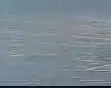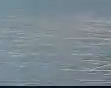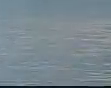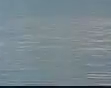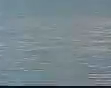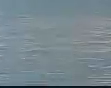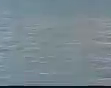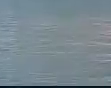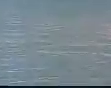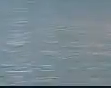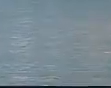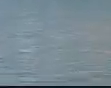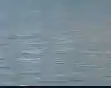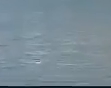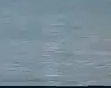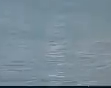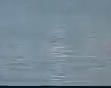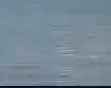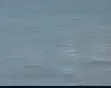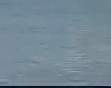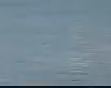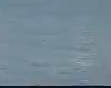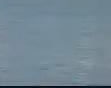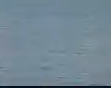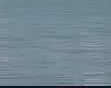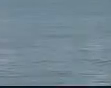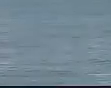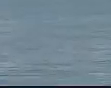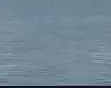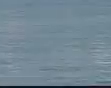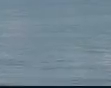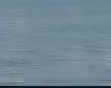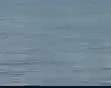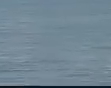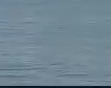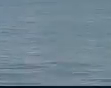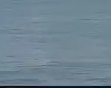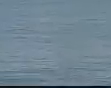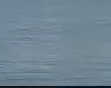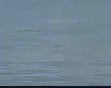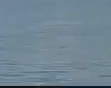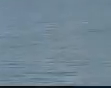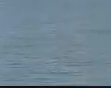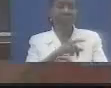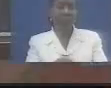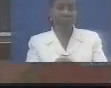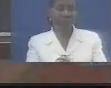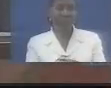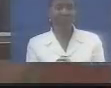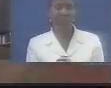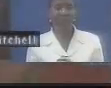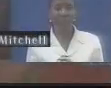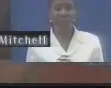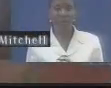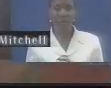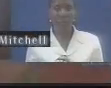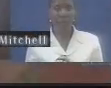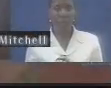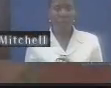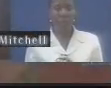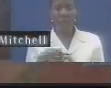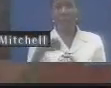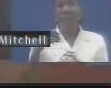TAMCC and Board of Tourism of $28.1 million, and mounting debt service obligations. On the back of a shrinking